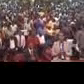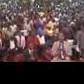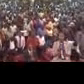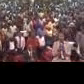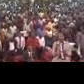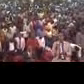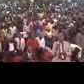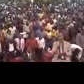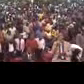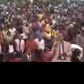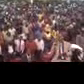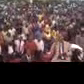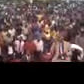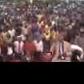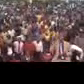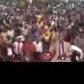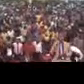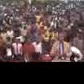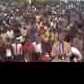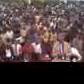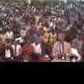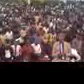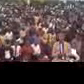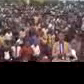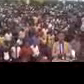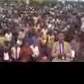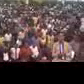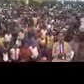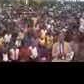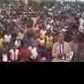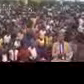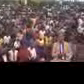Something you never imagined.